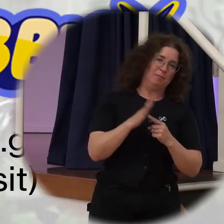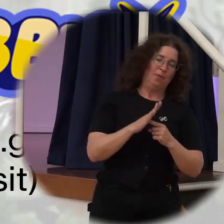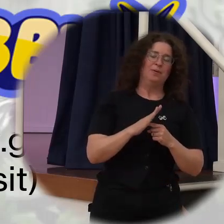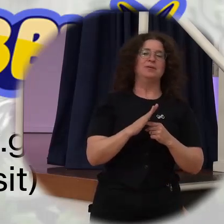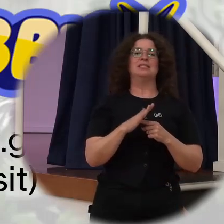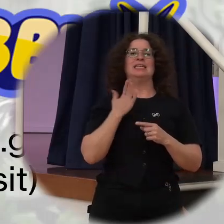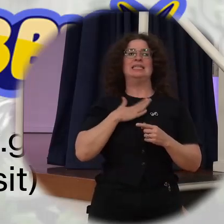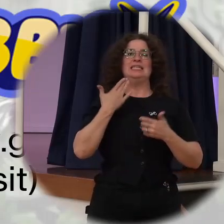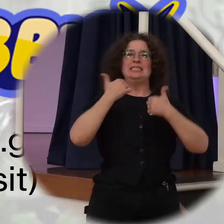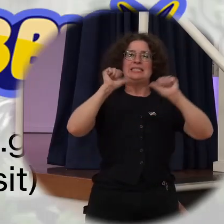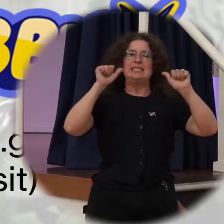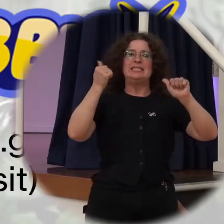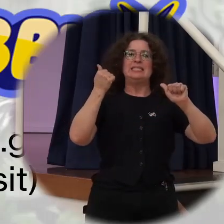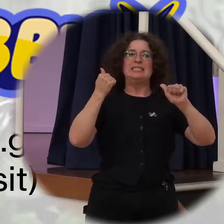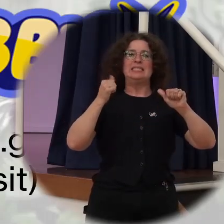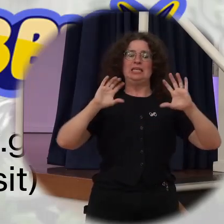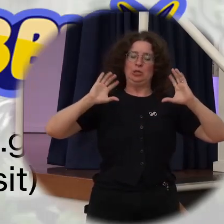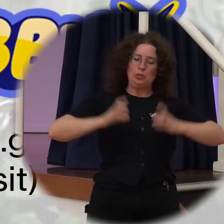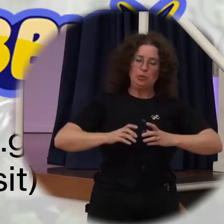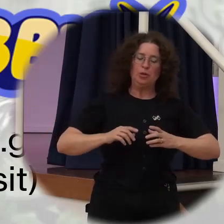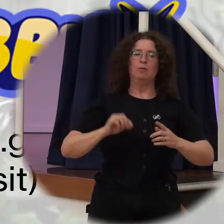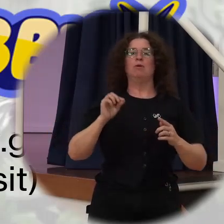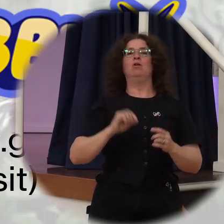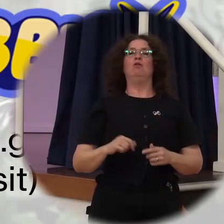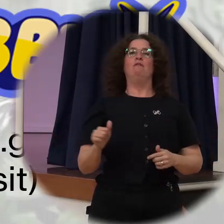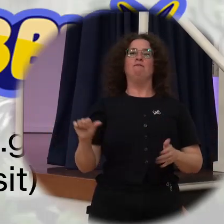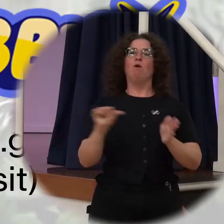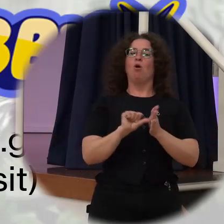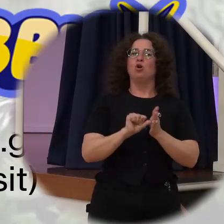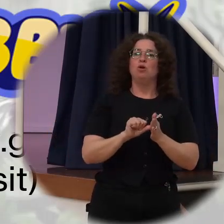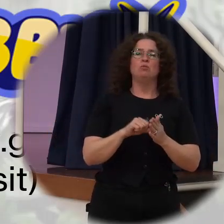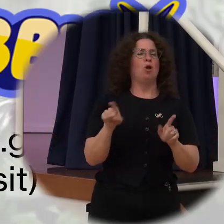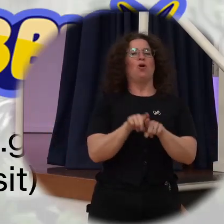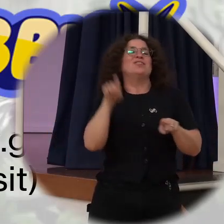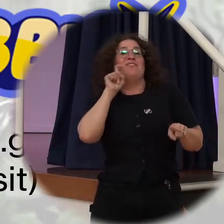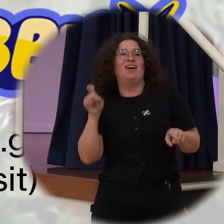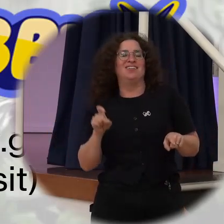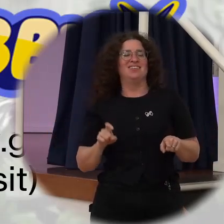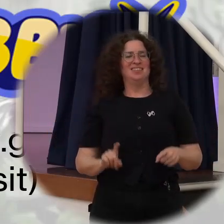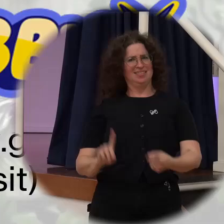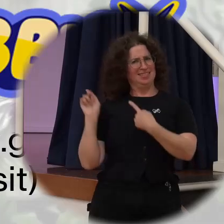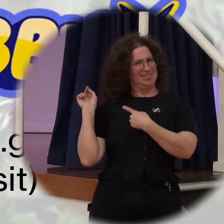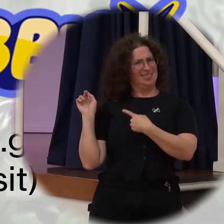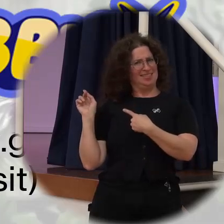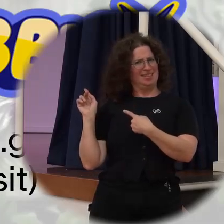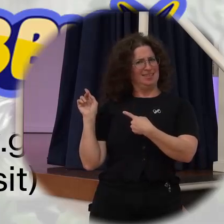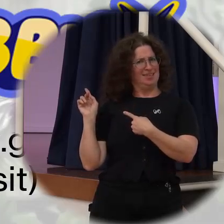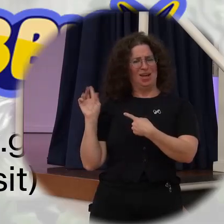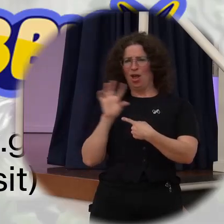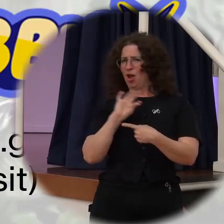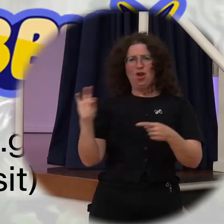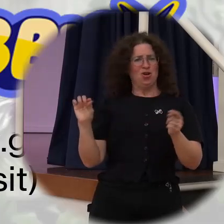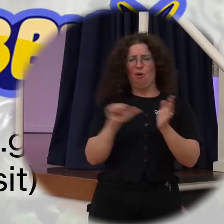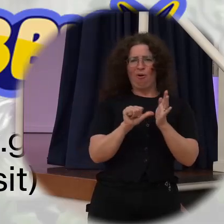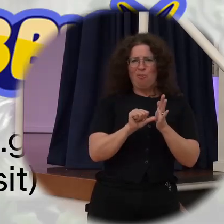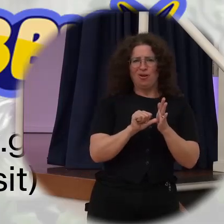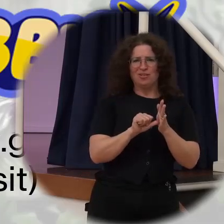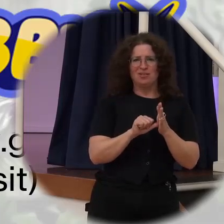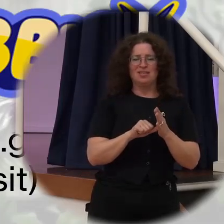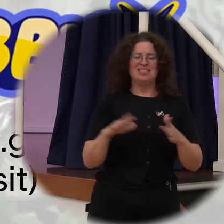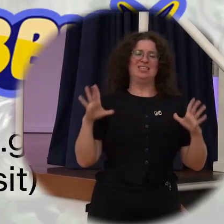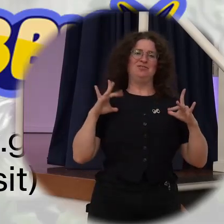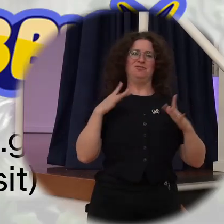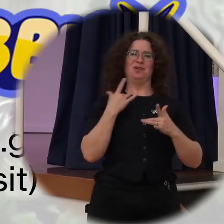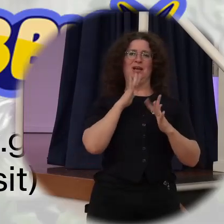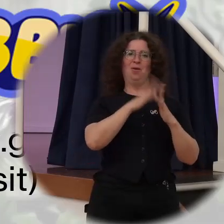only succeed on our commercial projects, whatever, but just having fun. This game, non-commercial is free. Play it right now on my website if